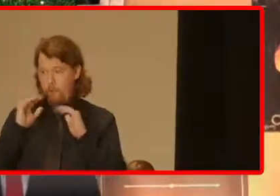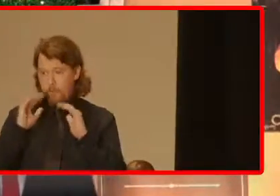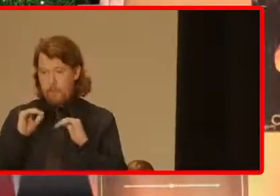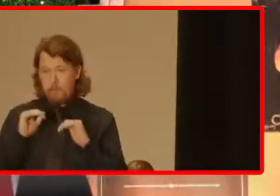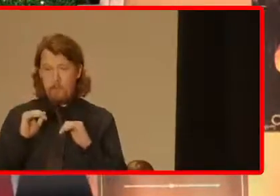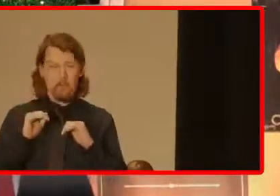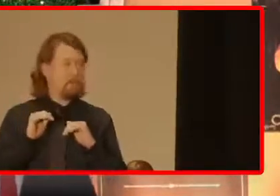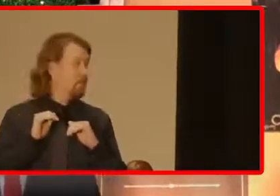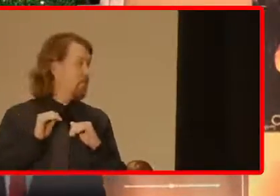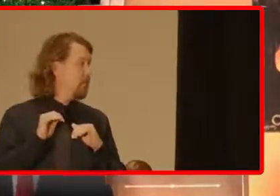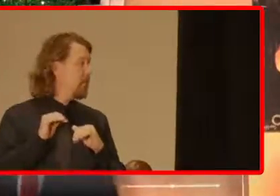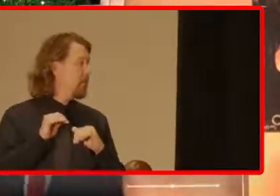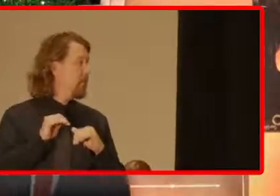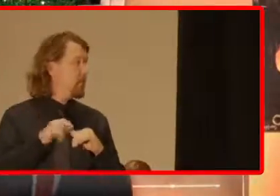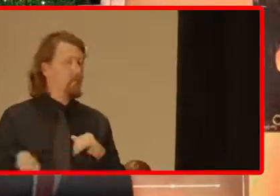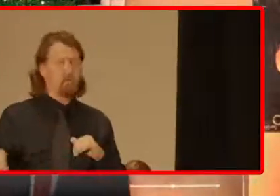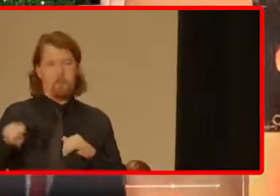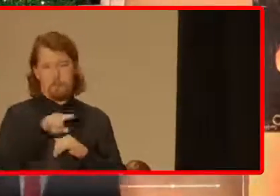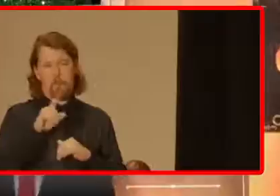you all will enjoy